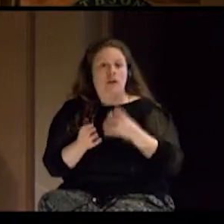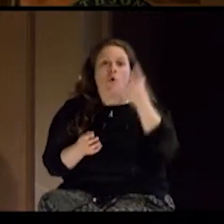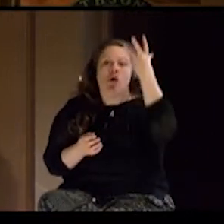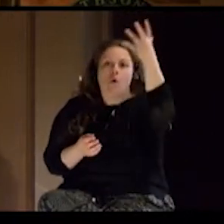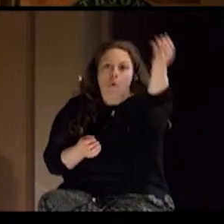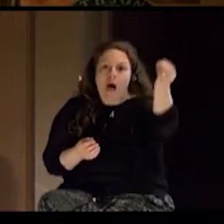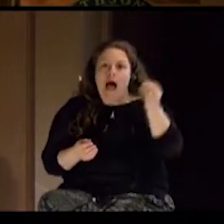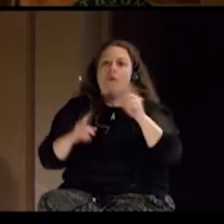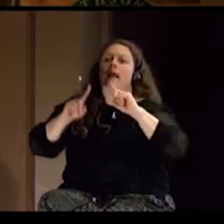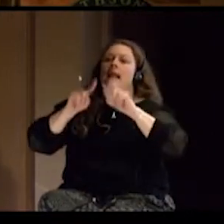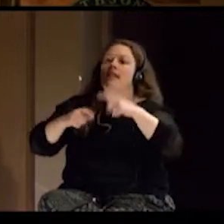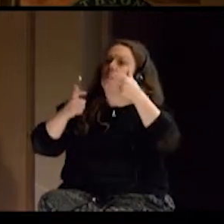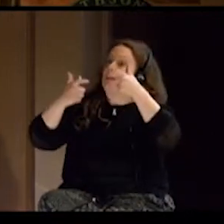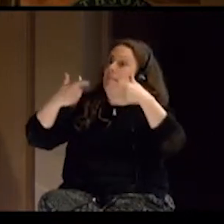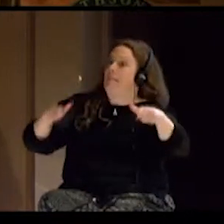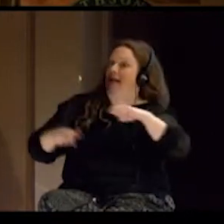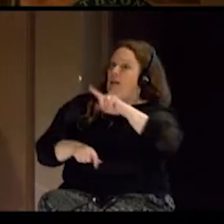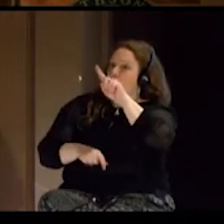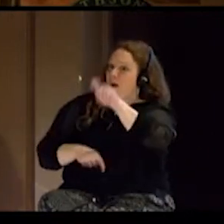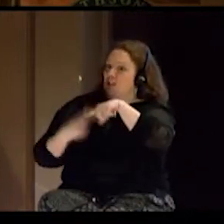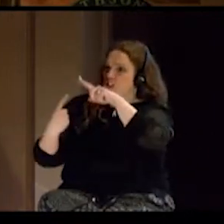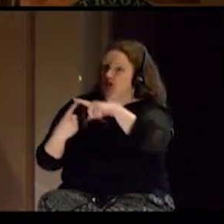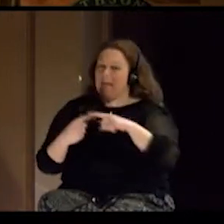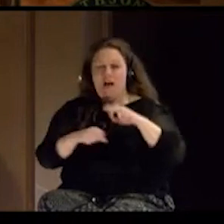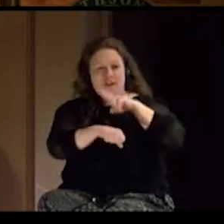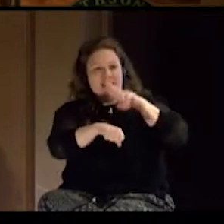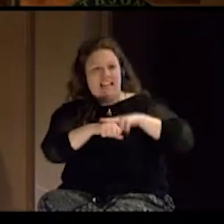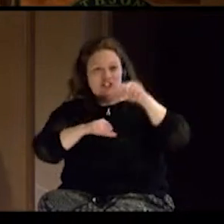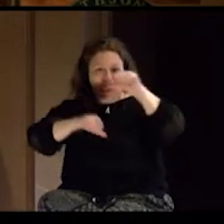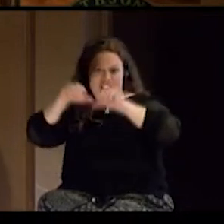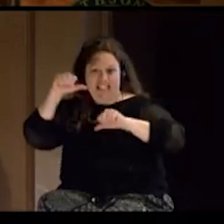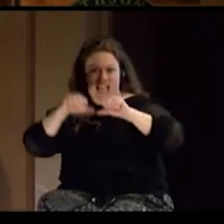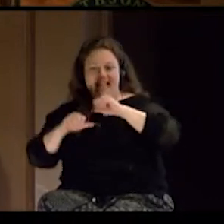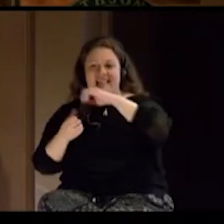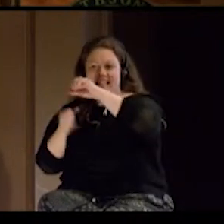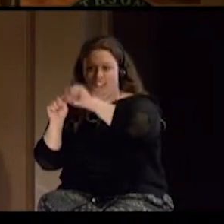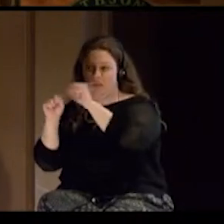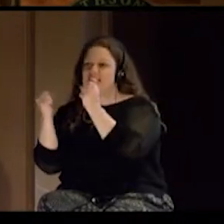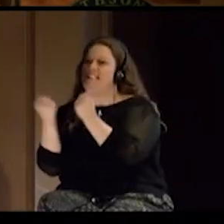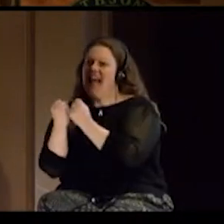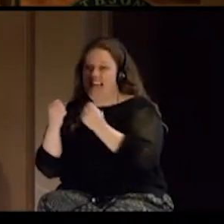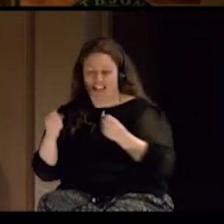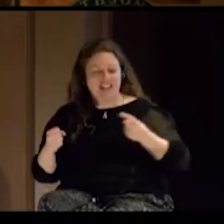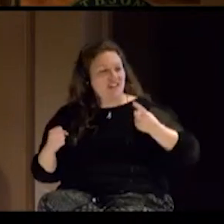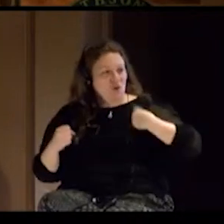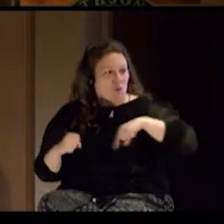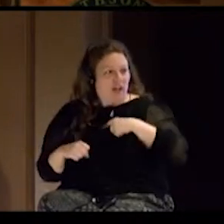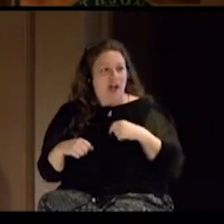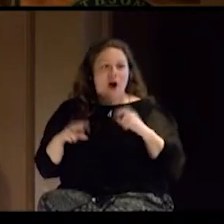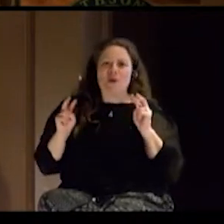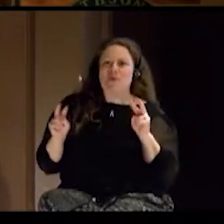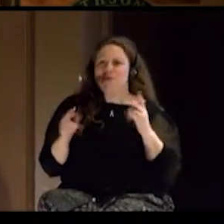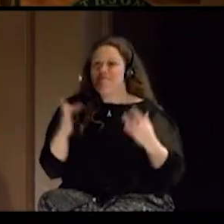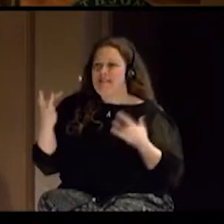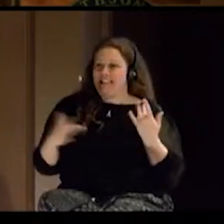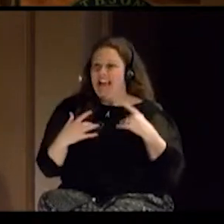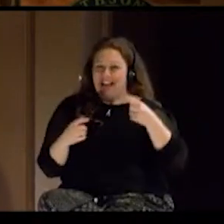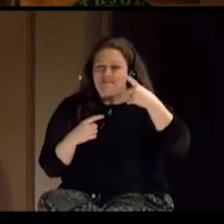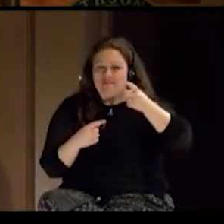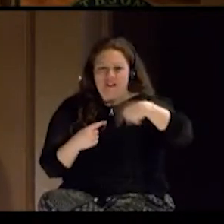about nature, science, and society. As Ellen said, we are honoured to have several of you back with us